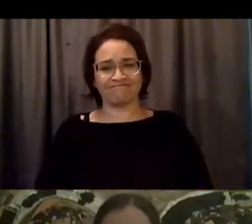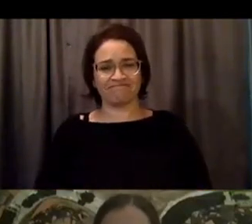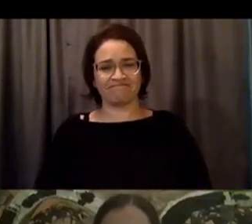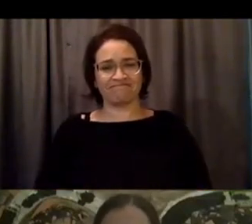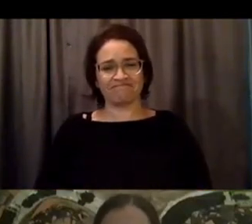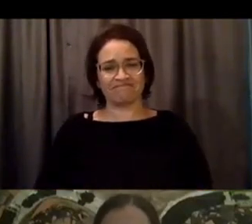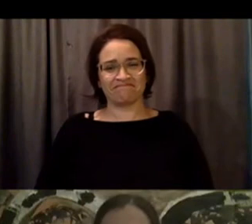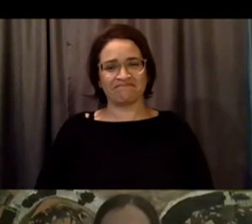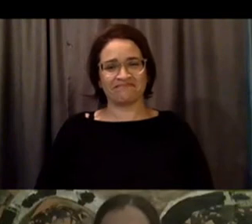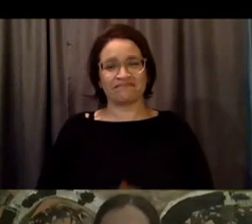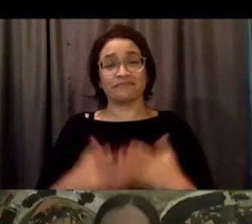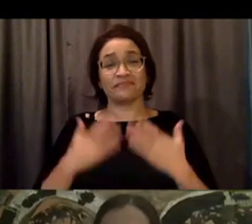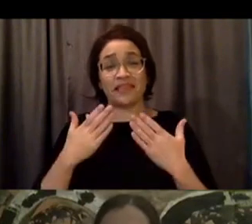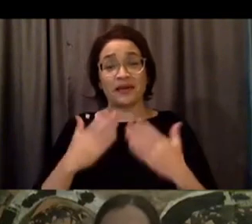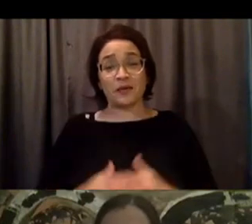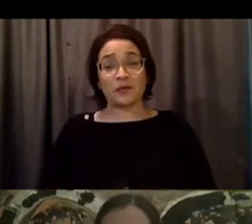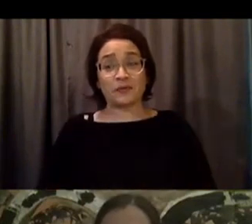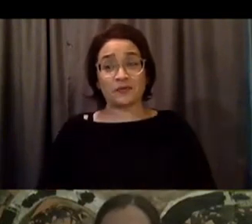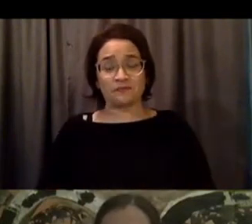Thank you all.